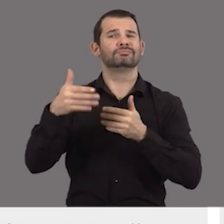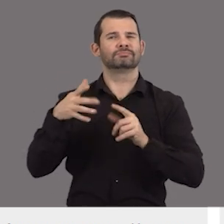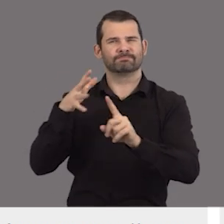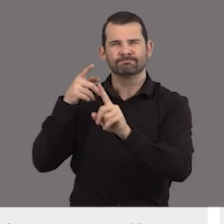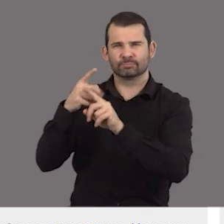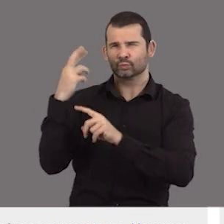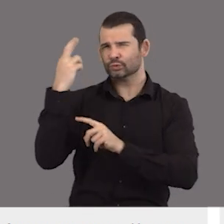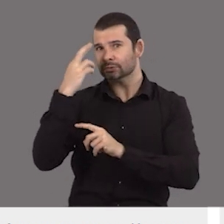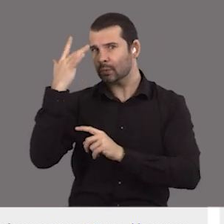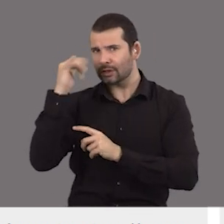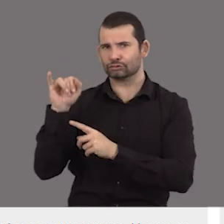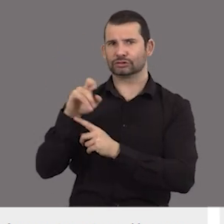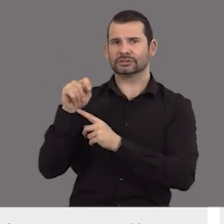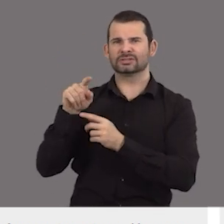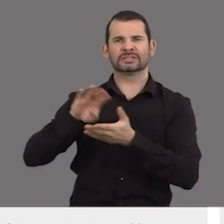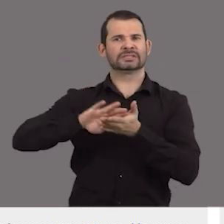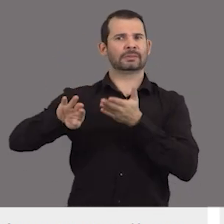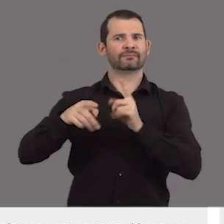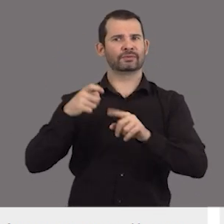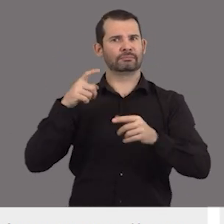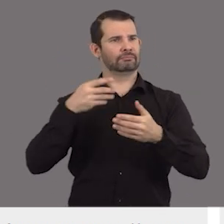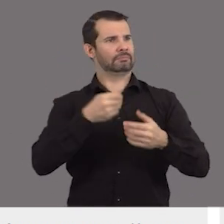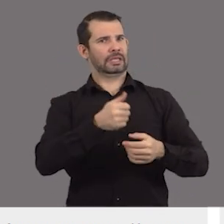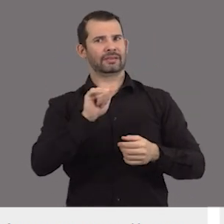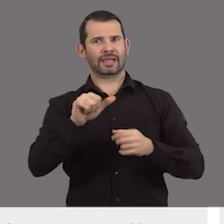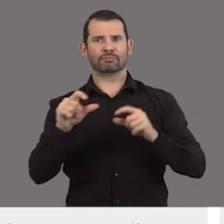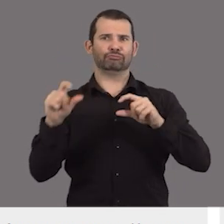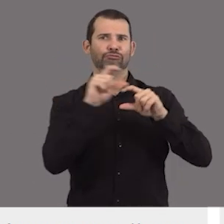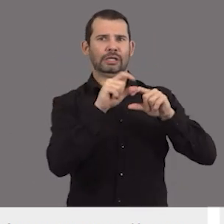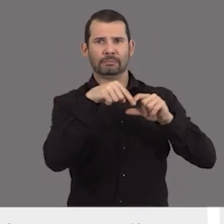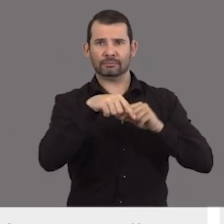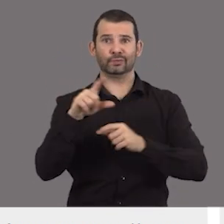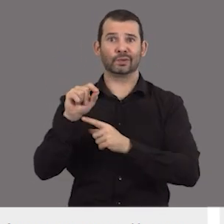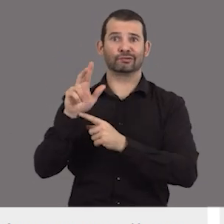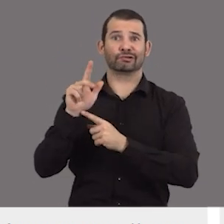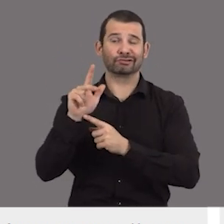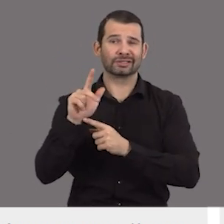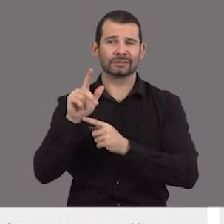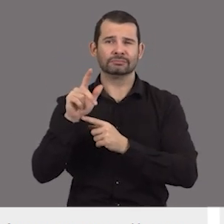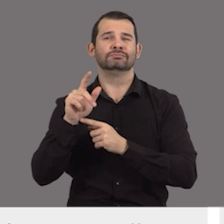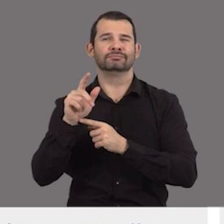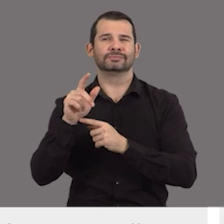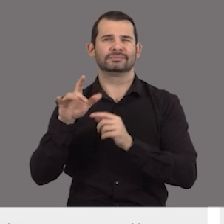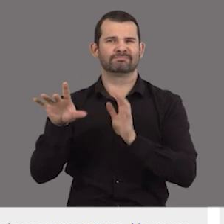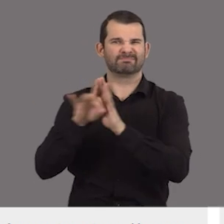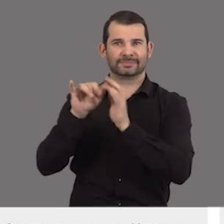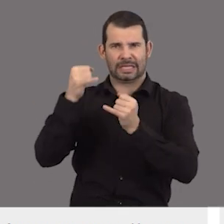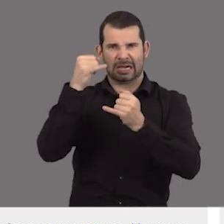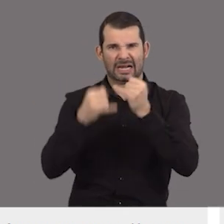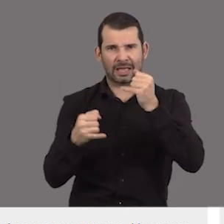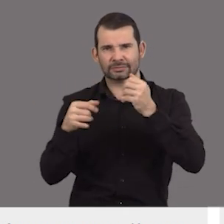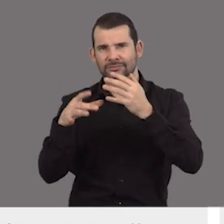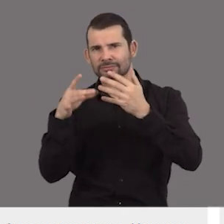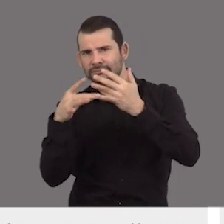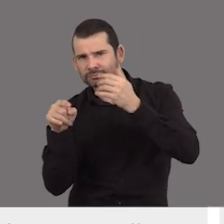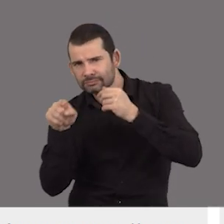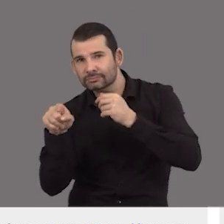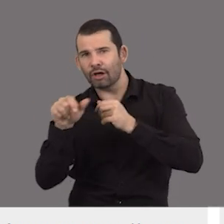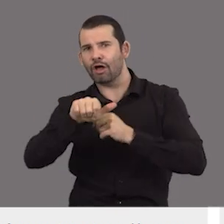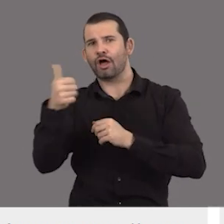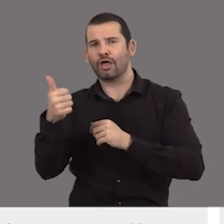Then, specify the reason why Jeet is exempt from paying the premium in 2023. Select the last